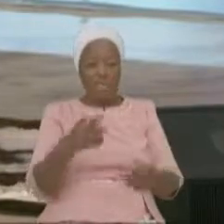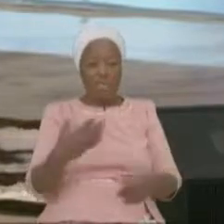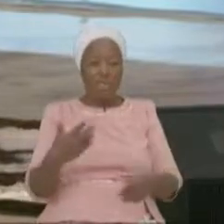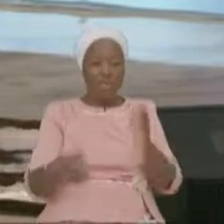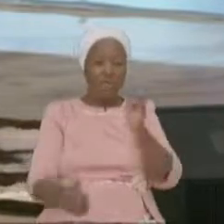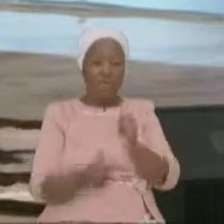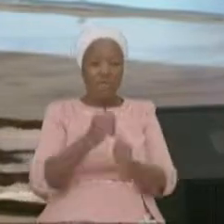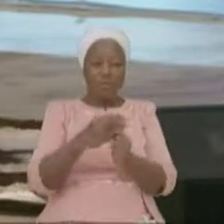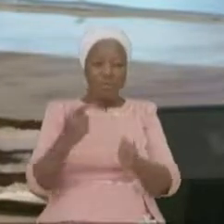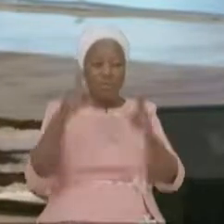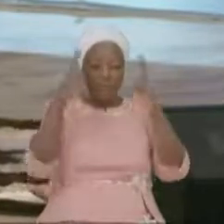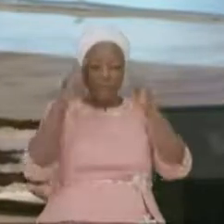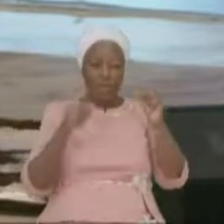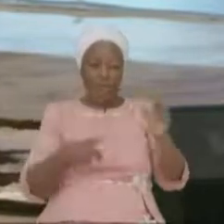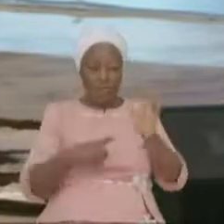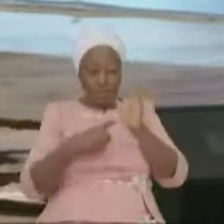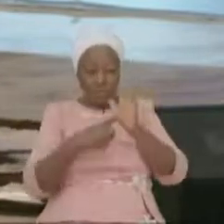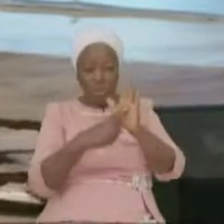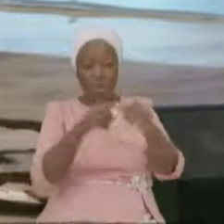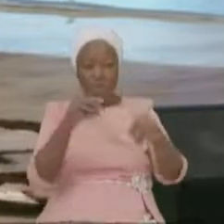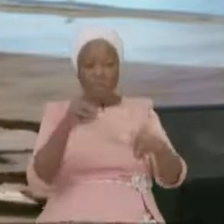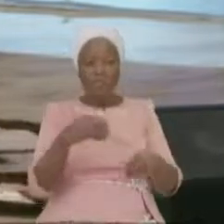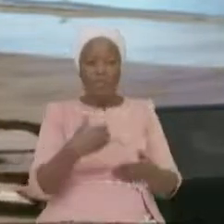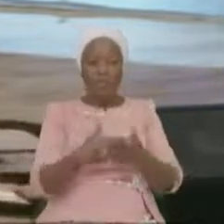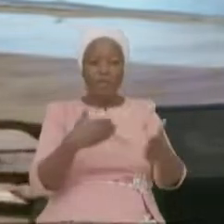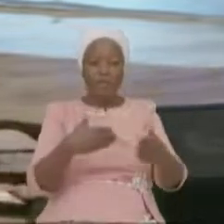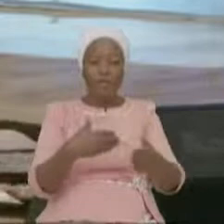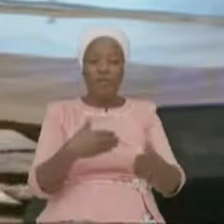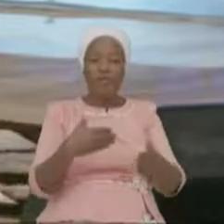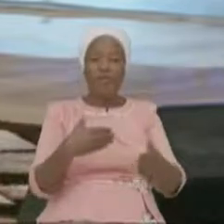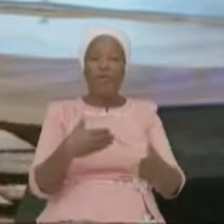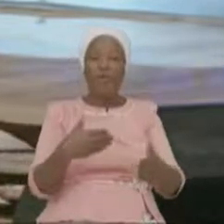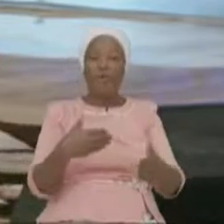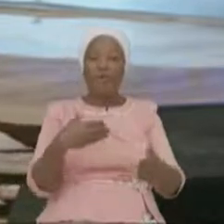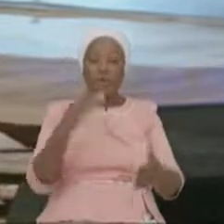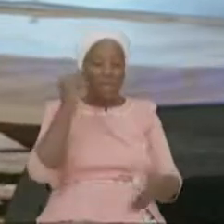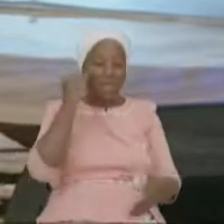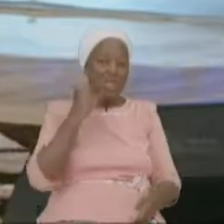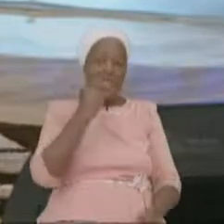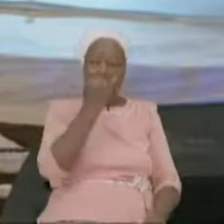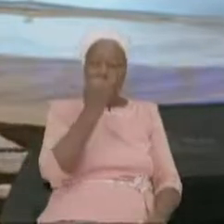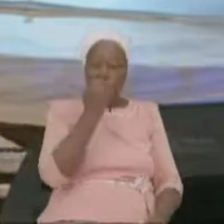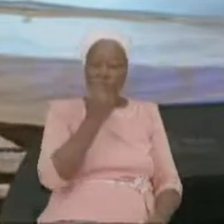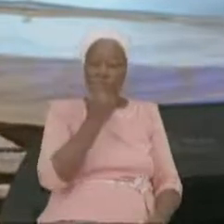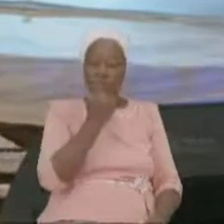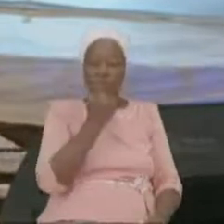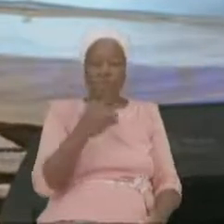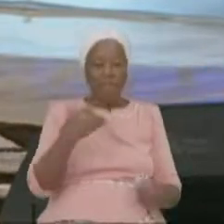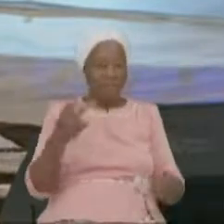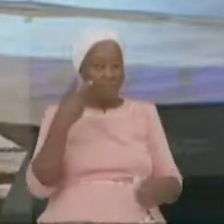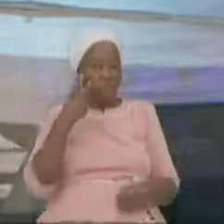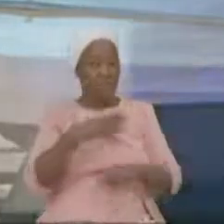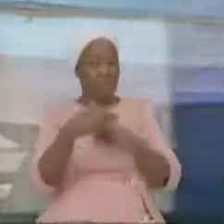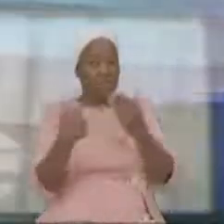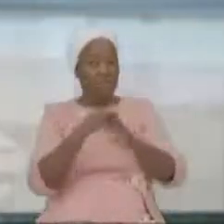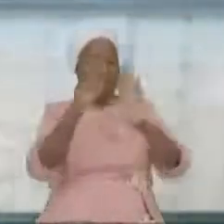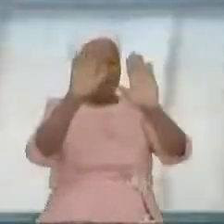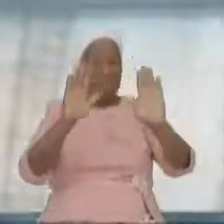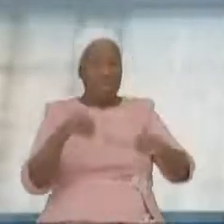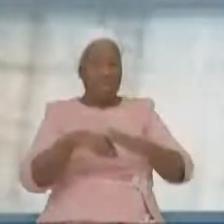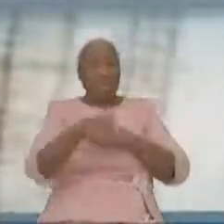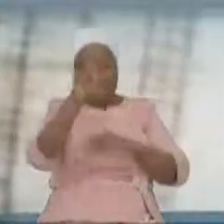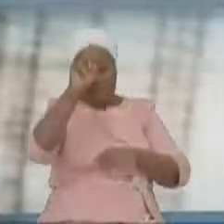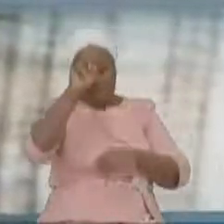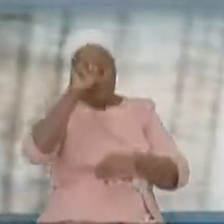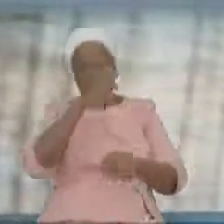showed in the sight of Israel. Look at all the signs in Egypt,